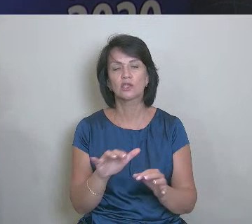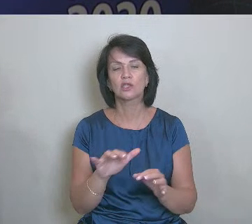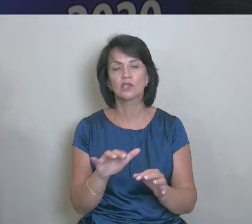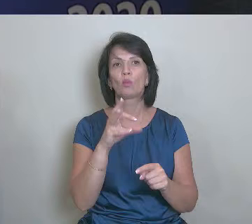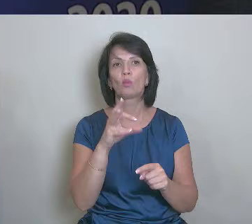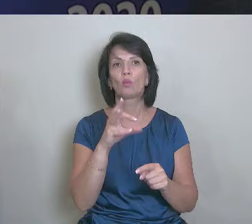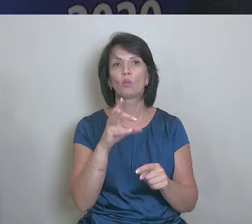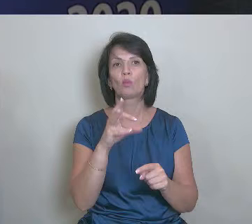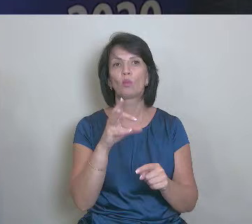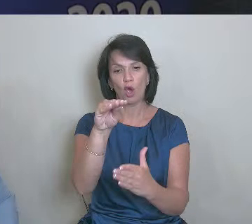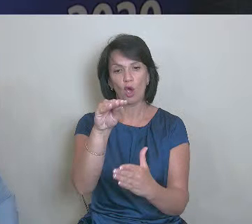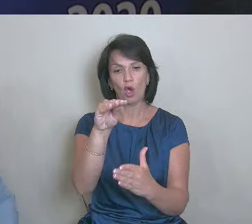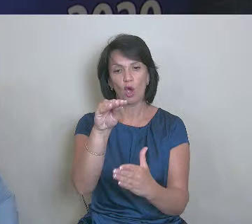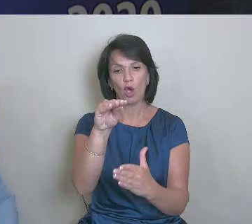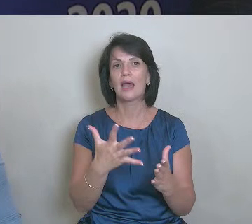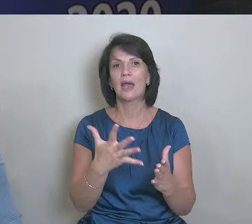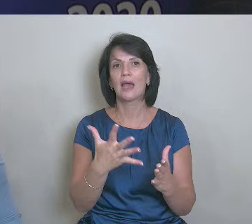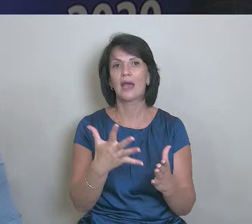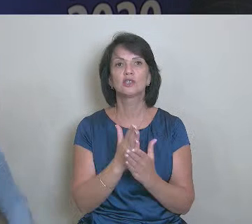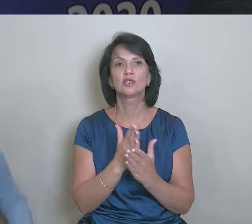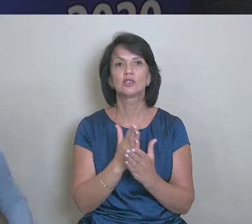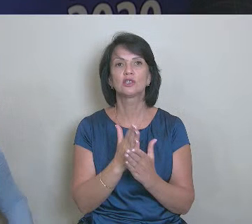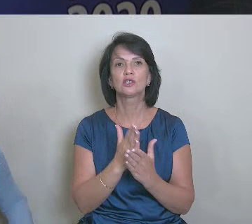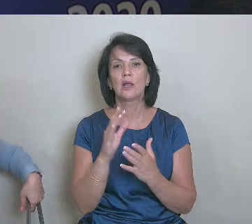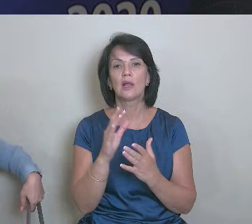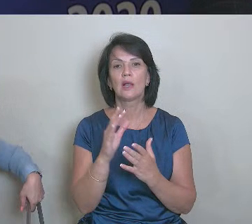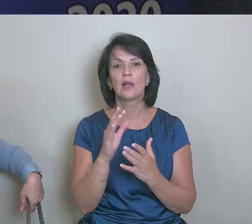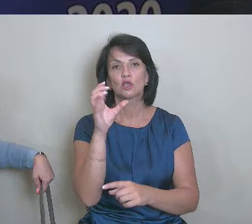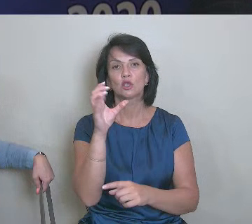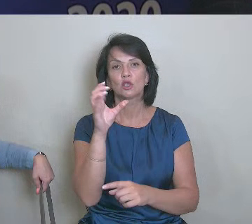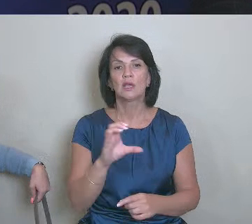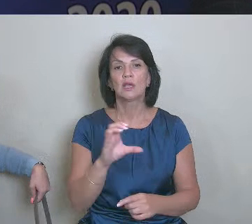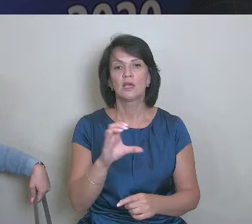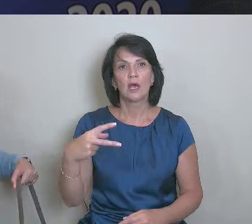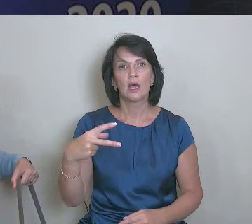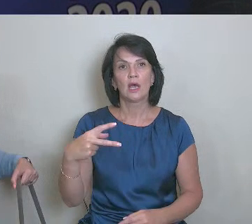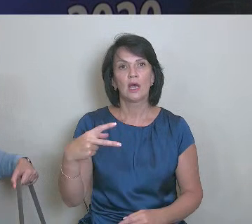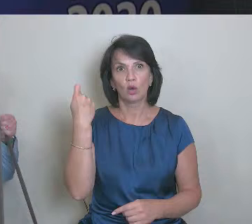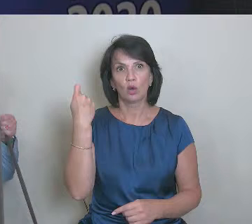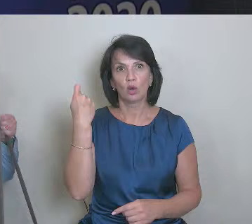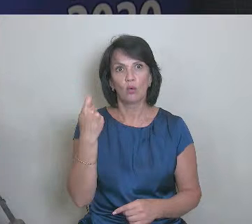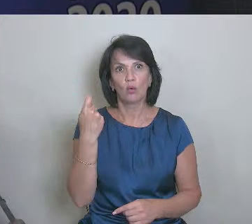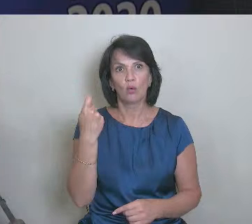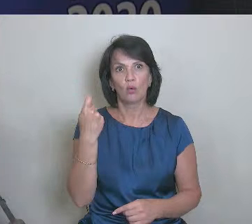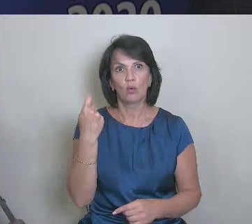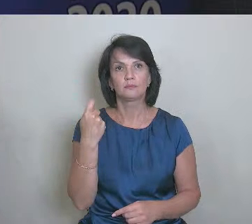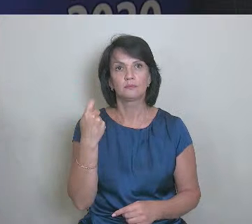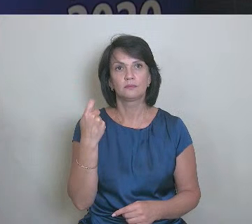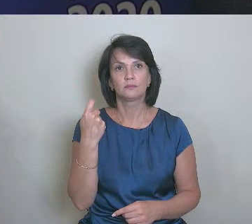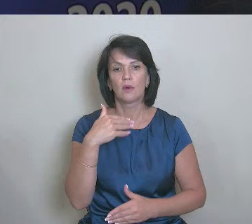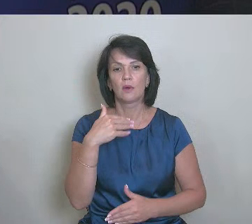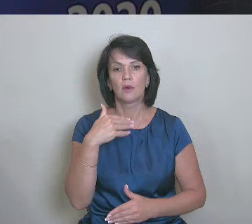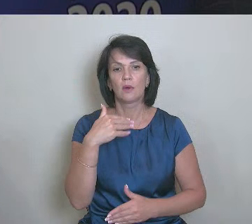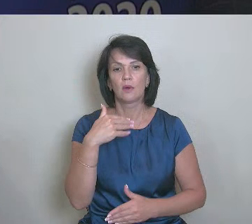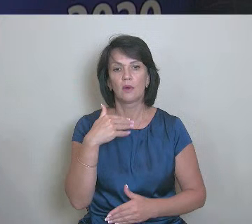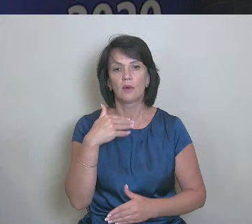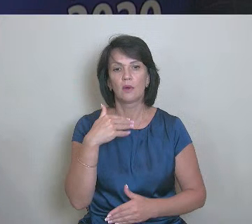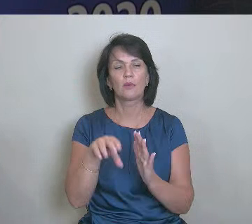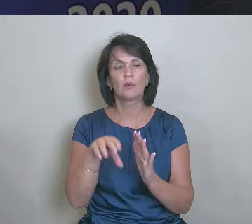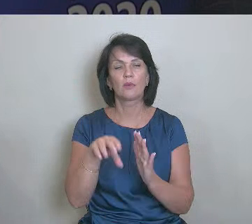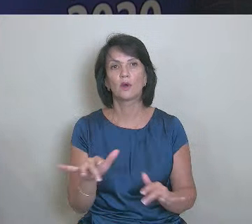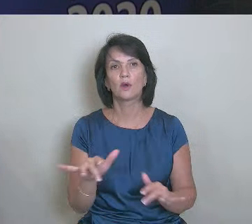improving efficiency of the election process, because the version of the code that